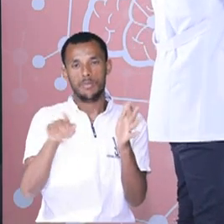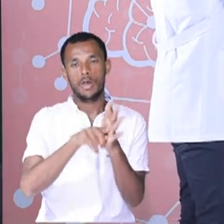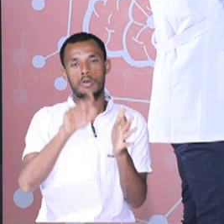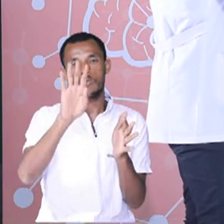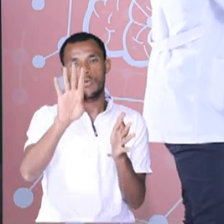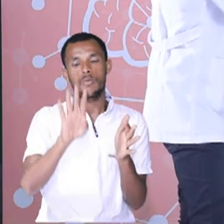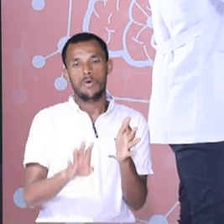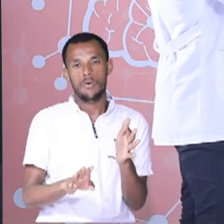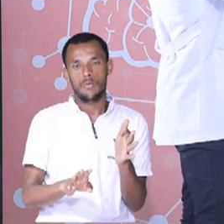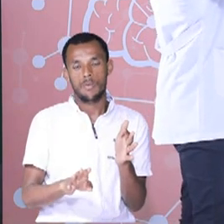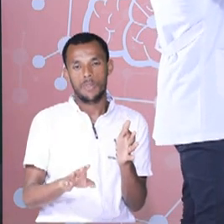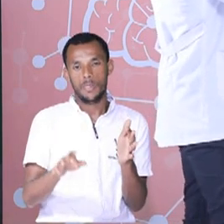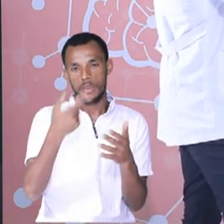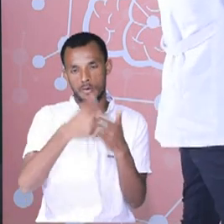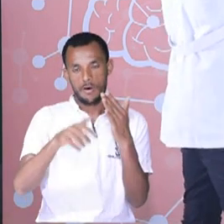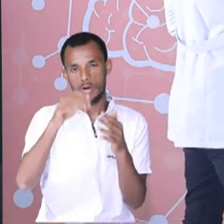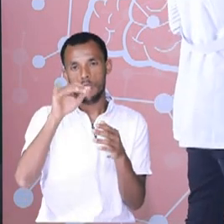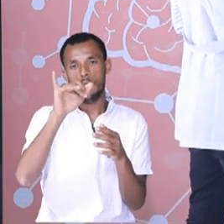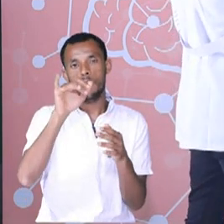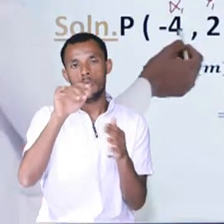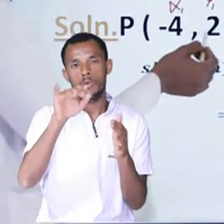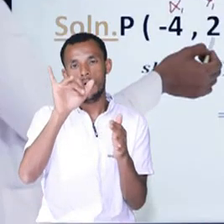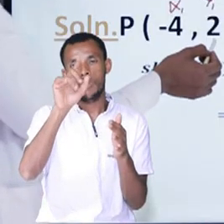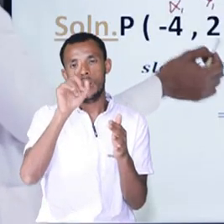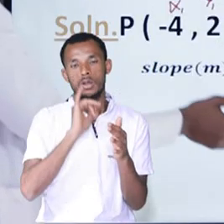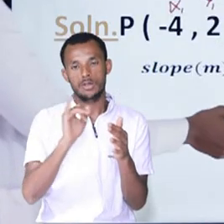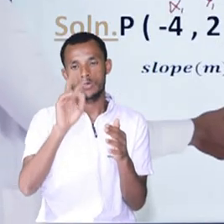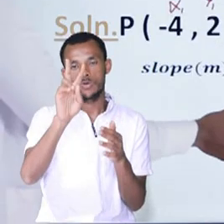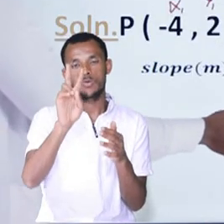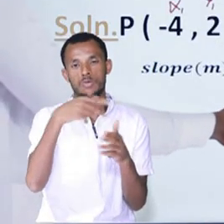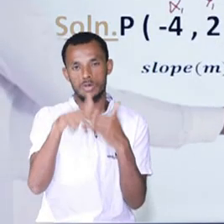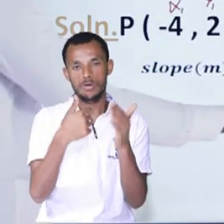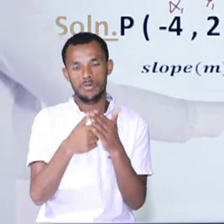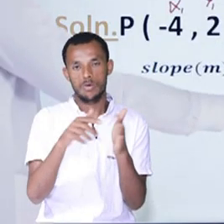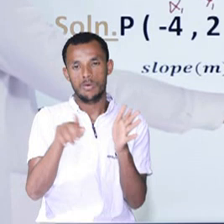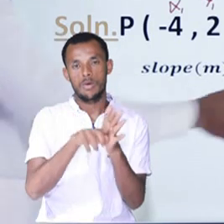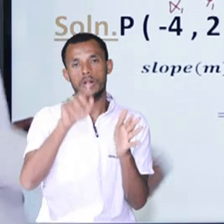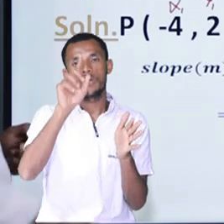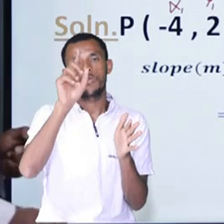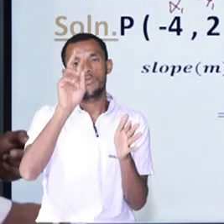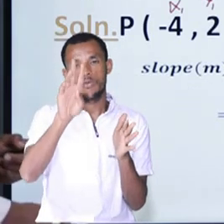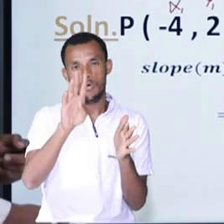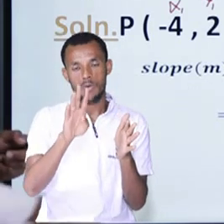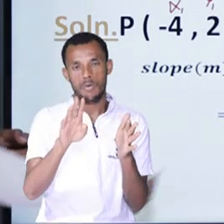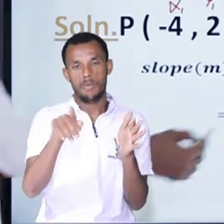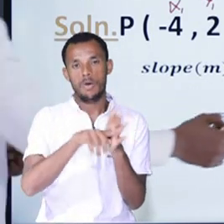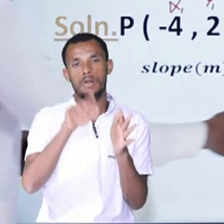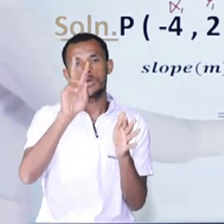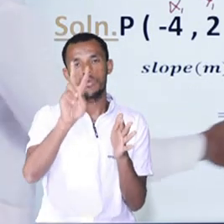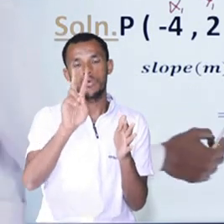4 minus the value of y1 is 2. Therefore, minus 4 minus